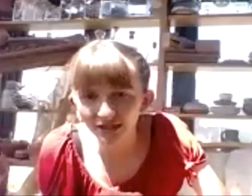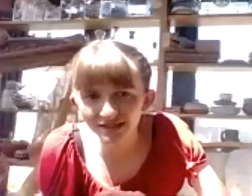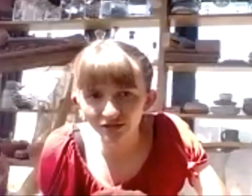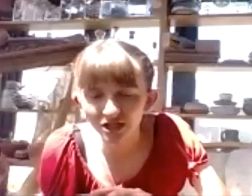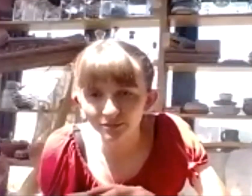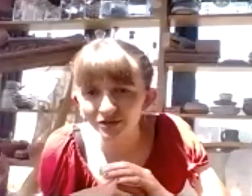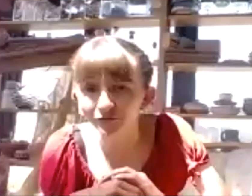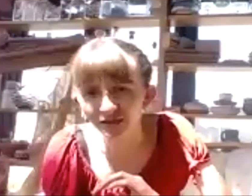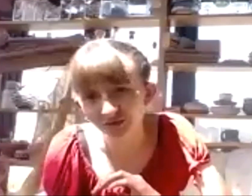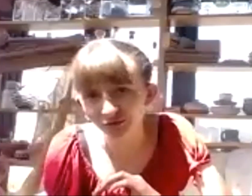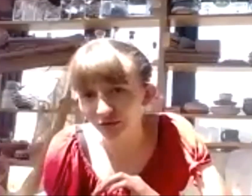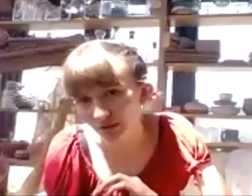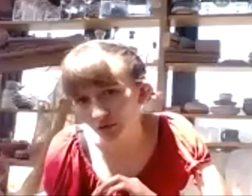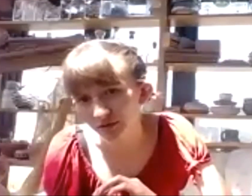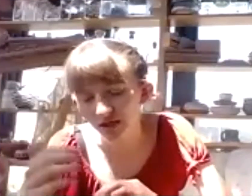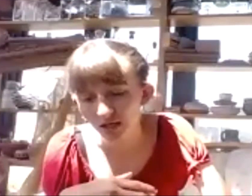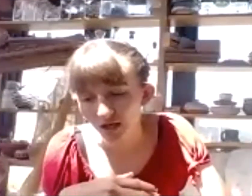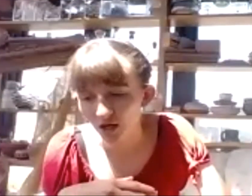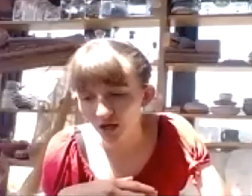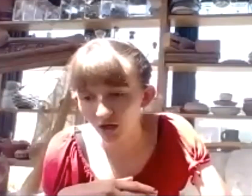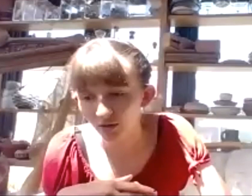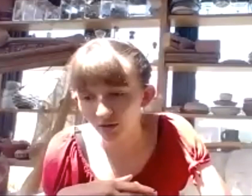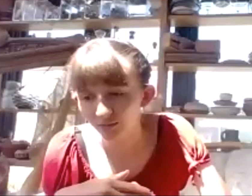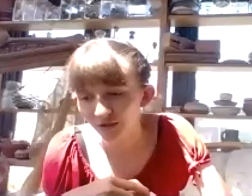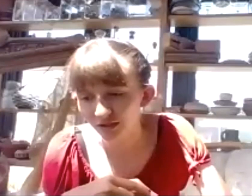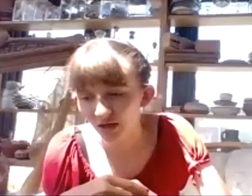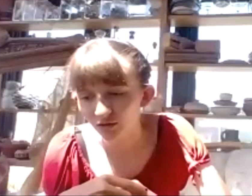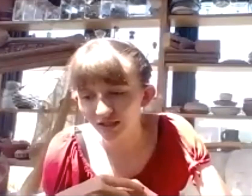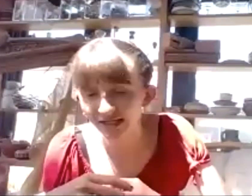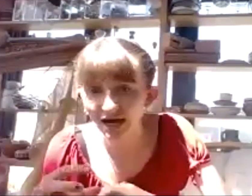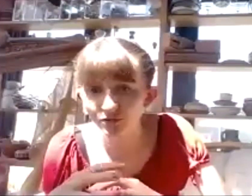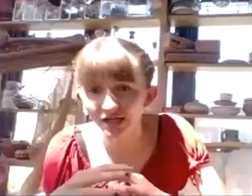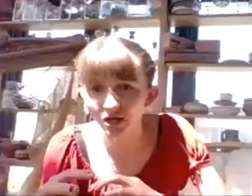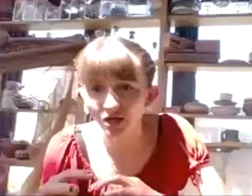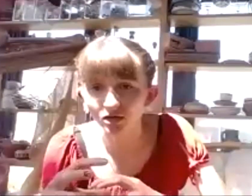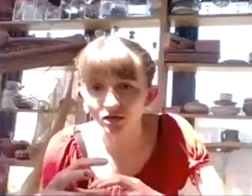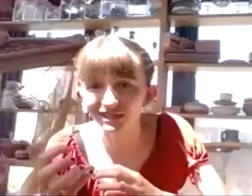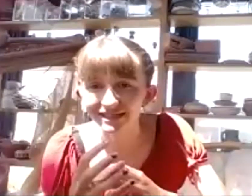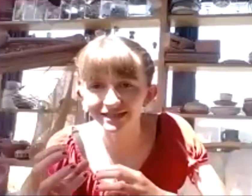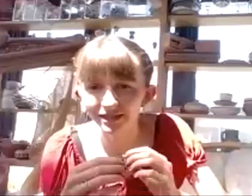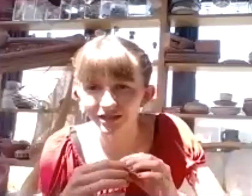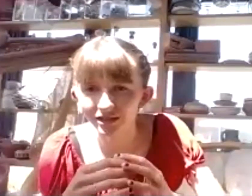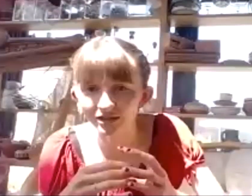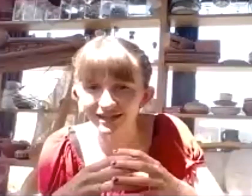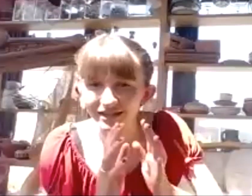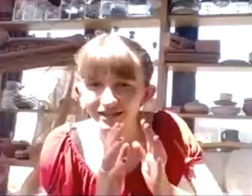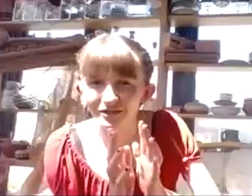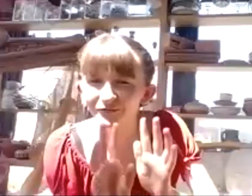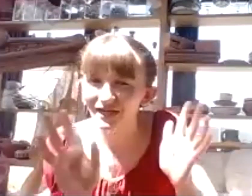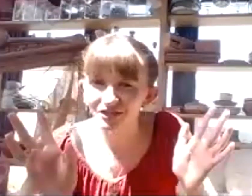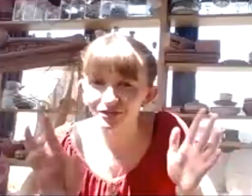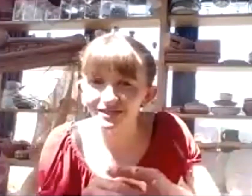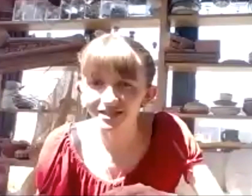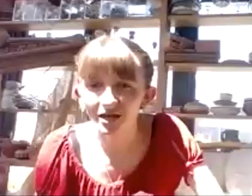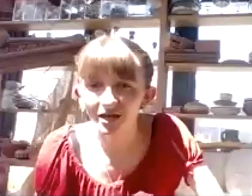how Triceratops developed throughout growth, figuring out like how they are related in like a